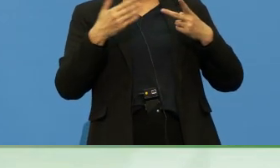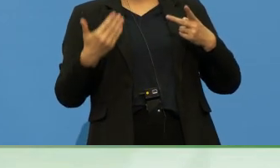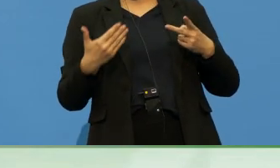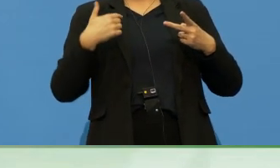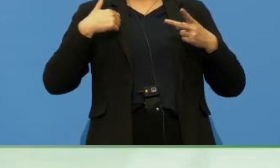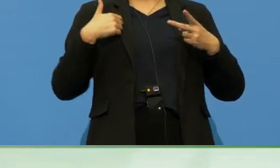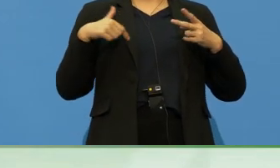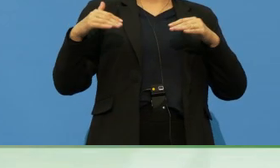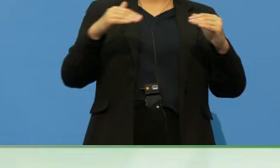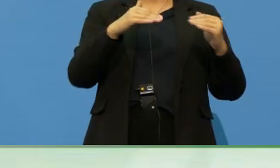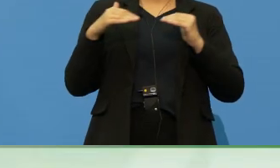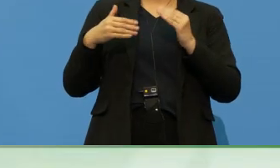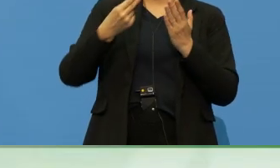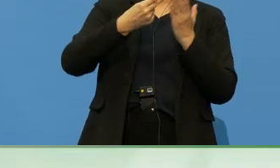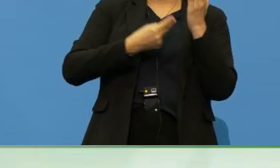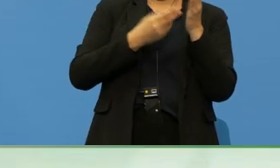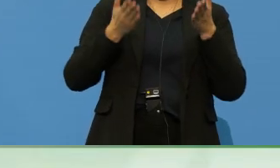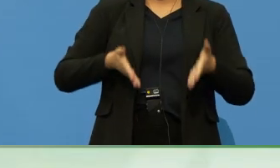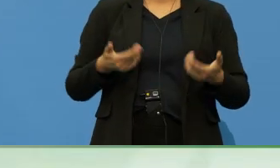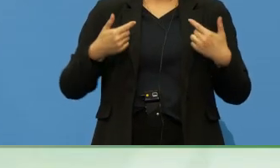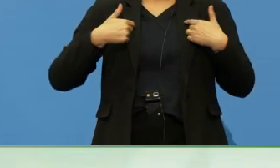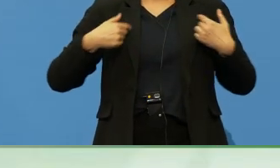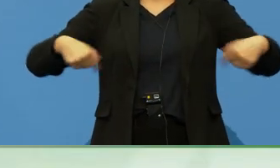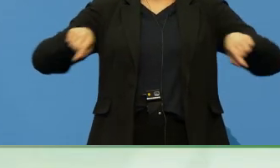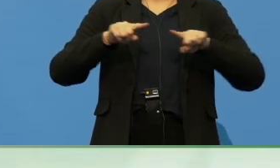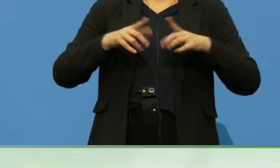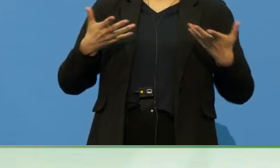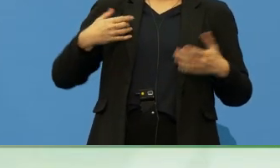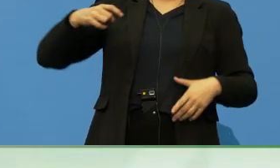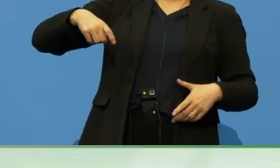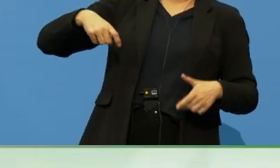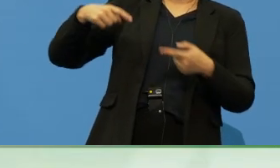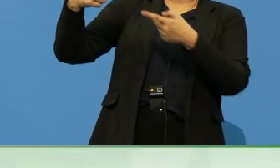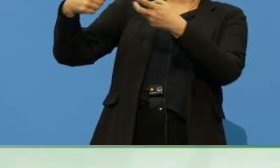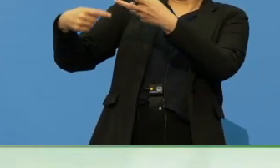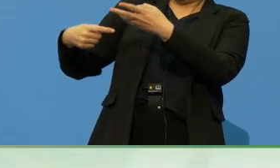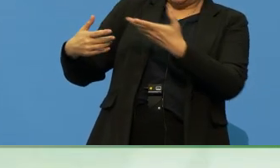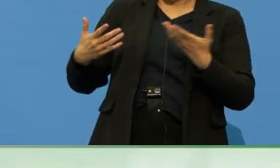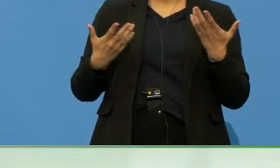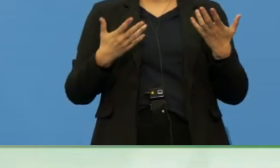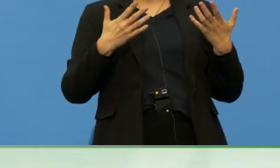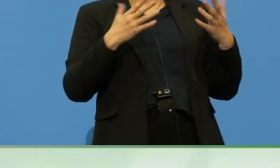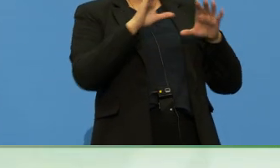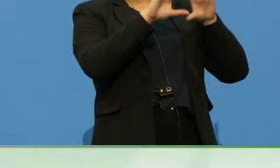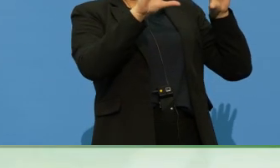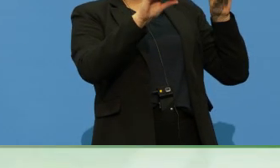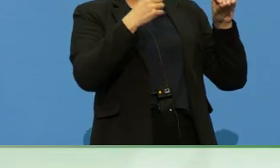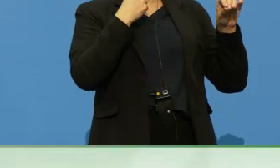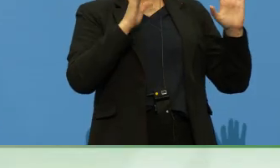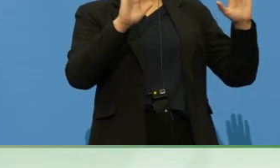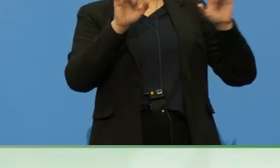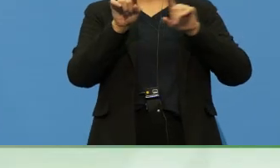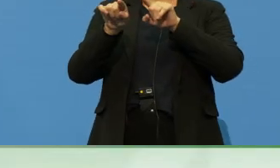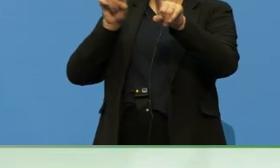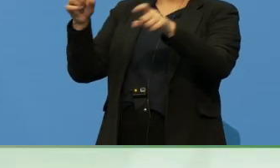us and our needs. Companies are trying to get back people to the offices, and they're trying